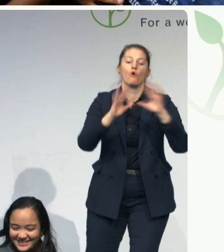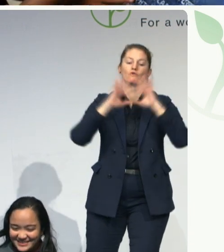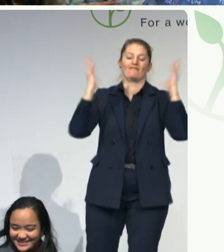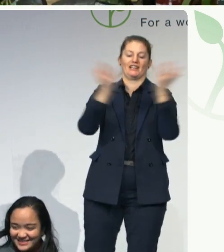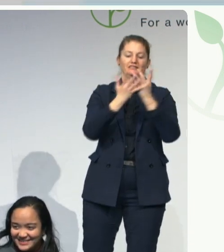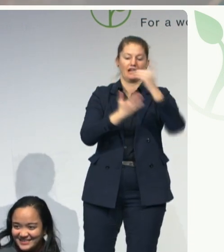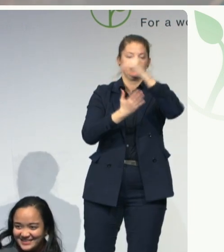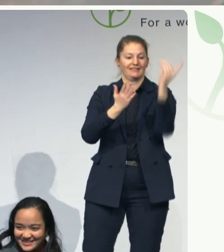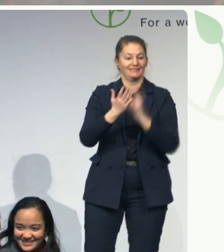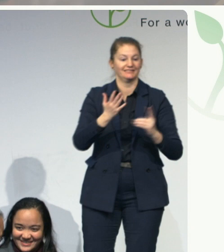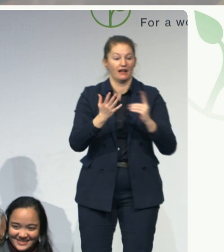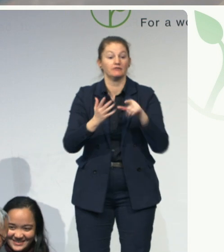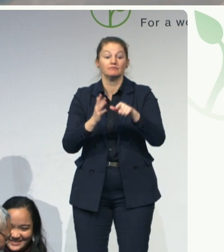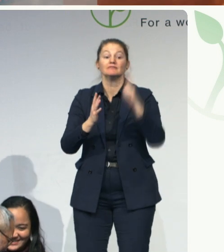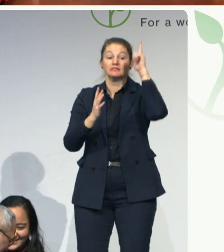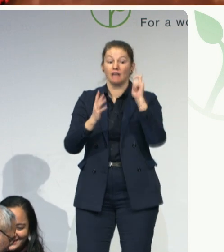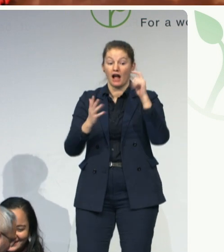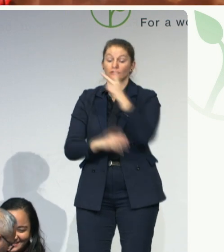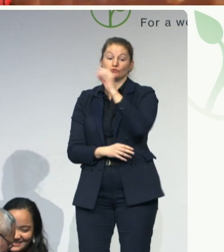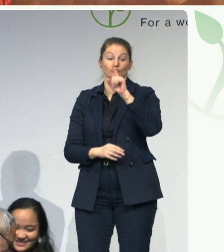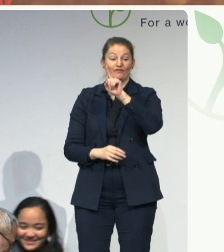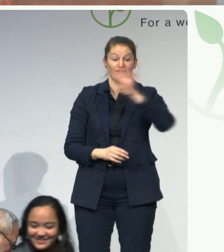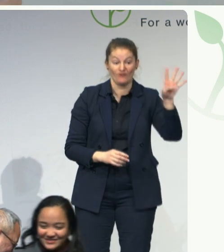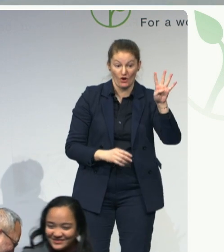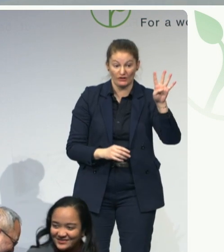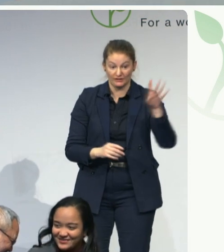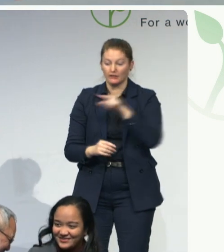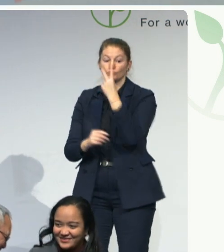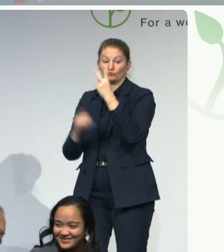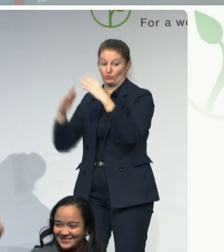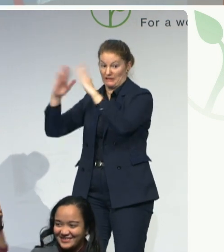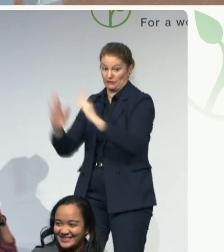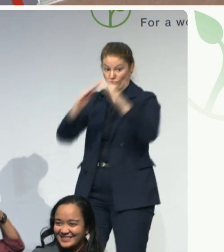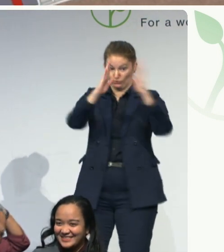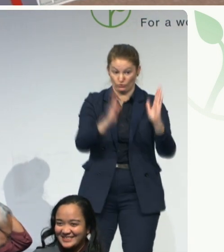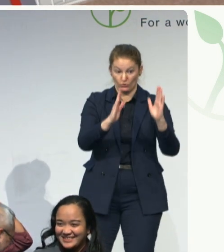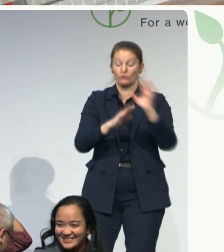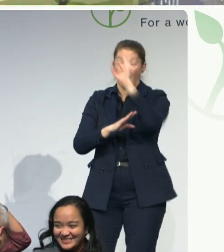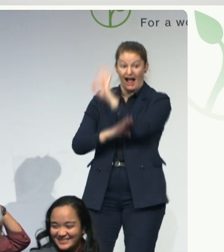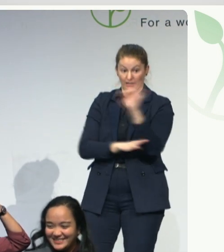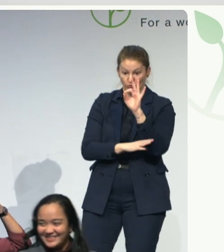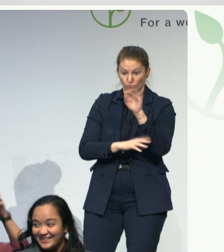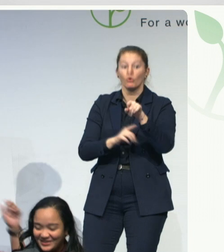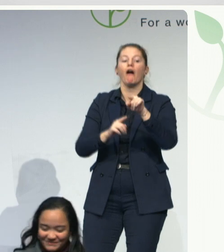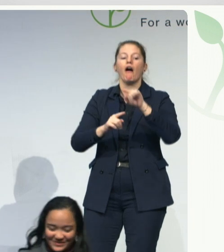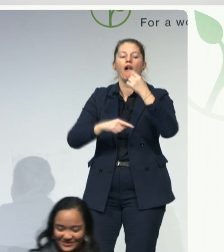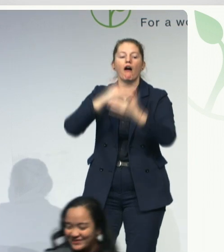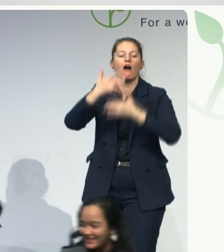architectural institutes in 2014, it had grown to more than 30 across India by